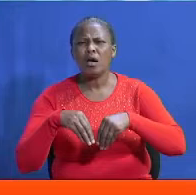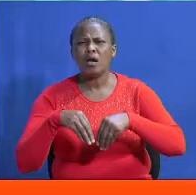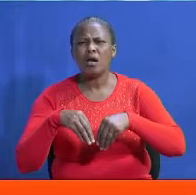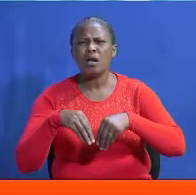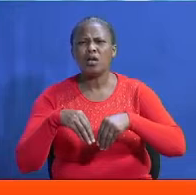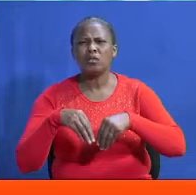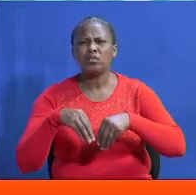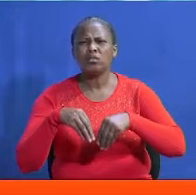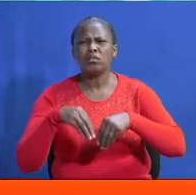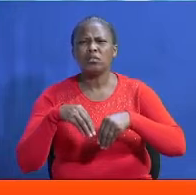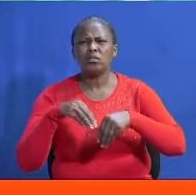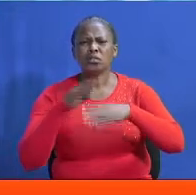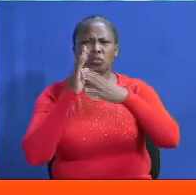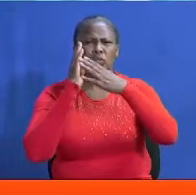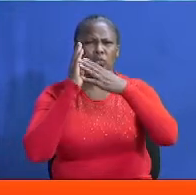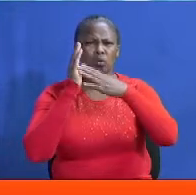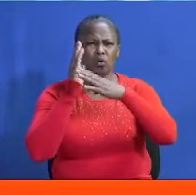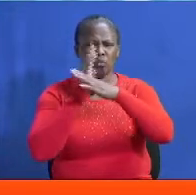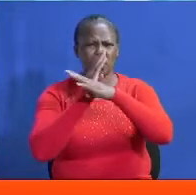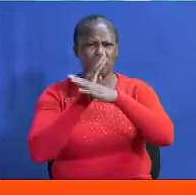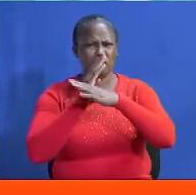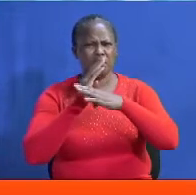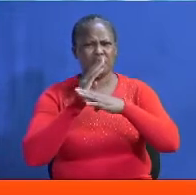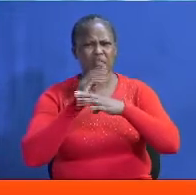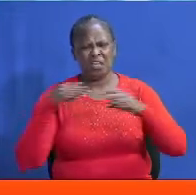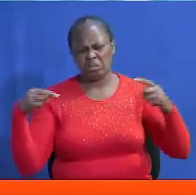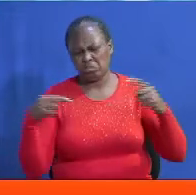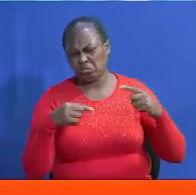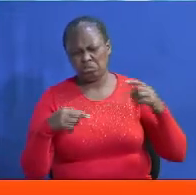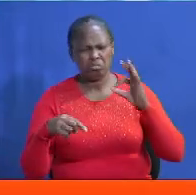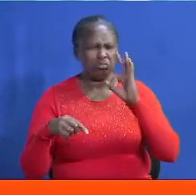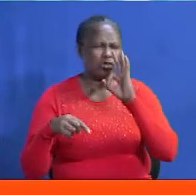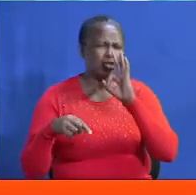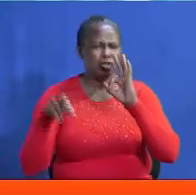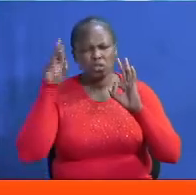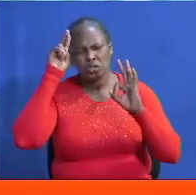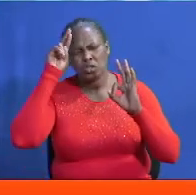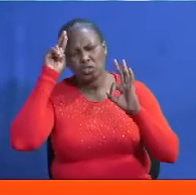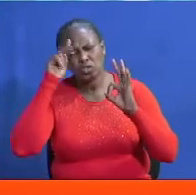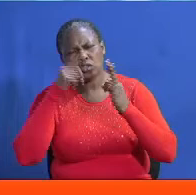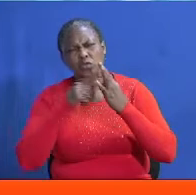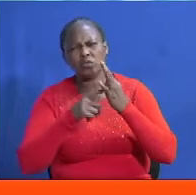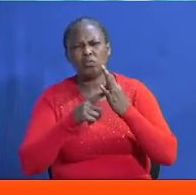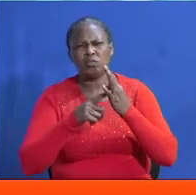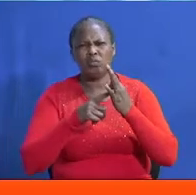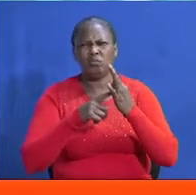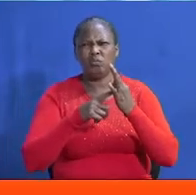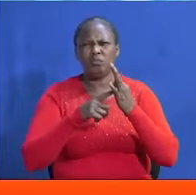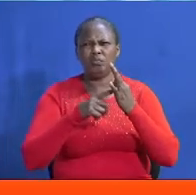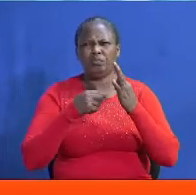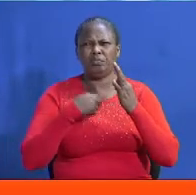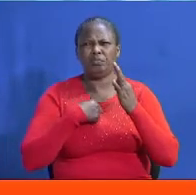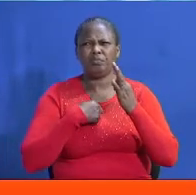prevent violence. Yeah. Right. And the third reason, the third reason is, as you can see,